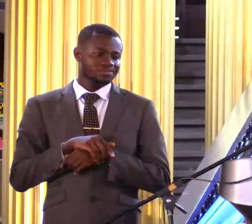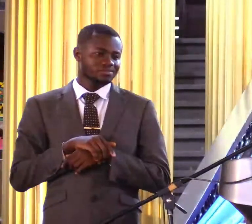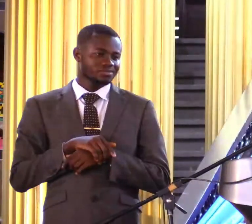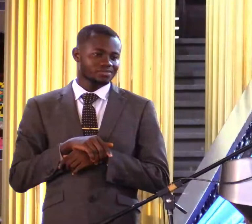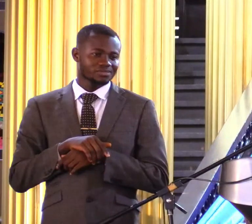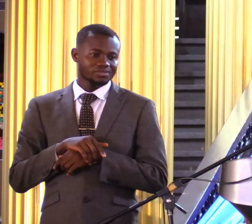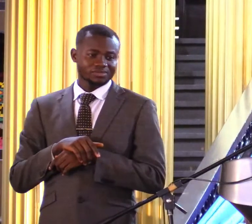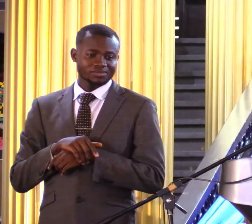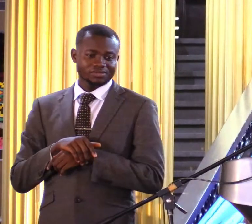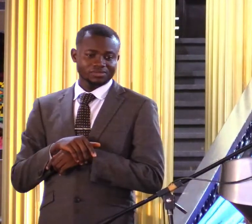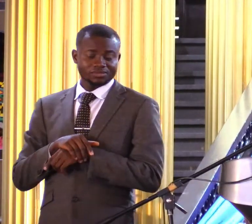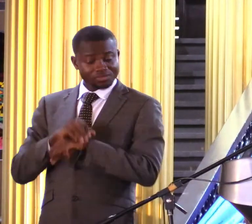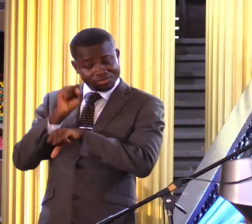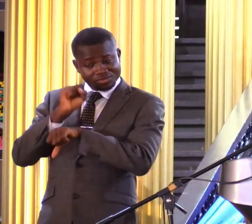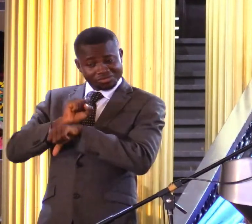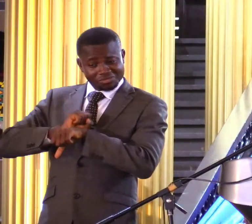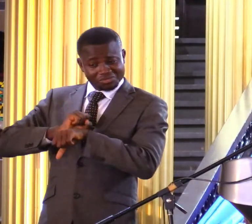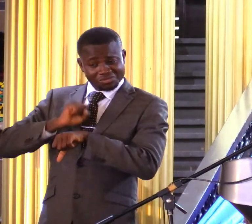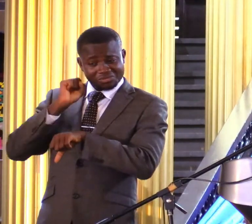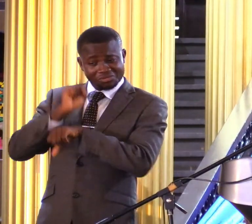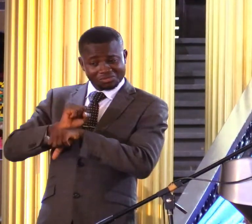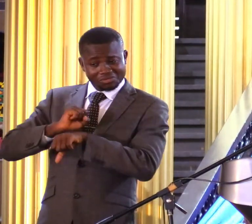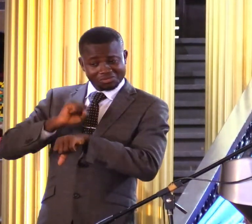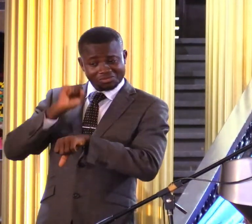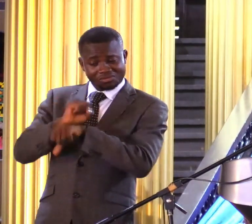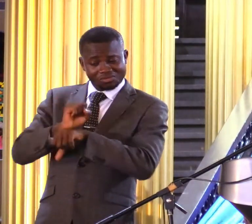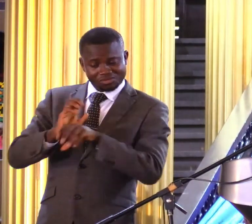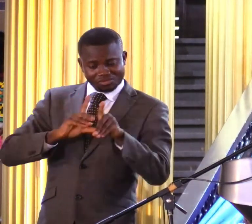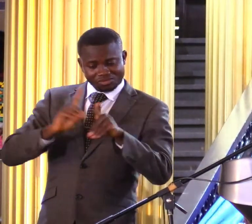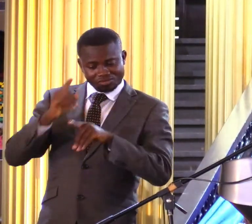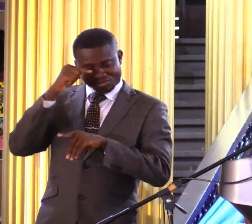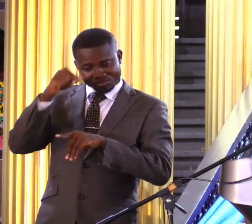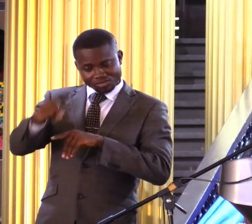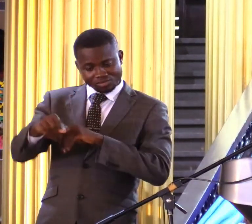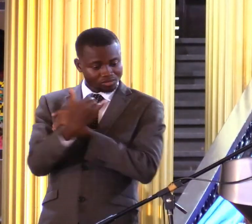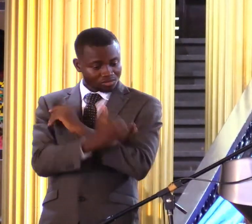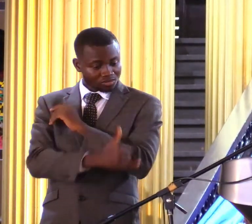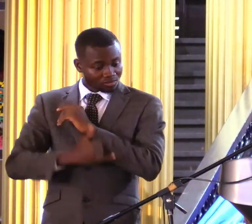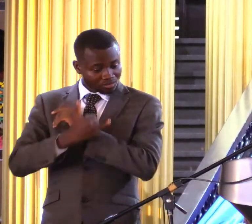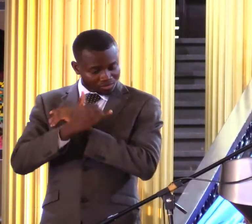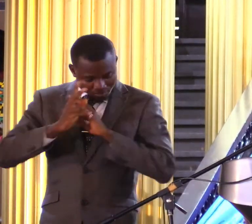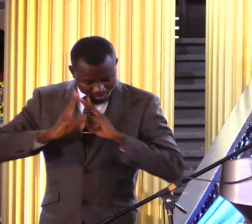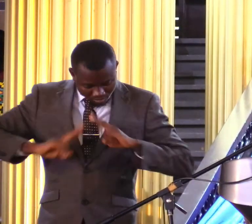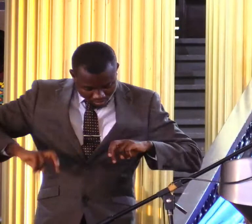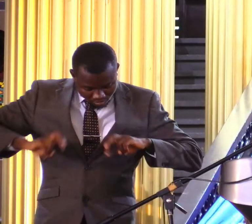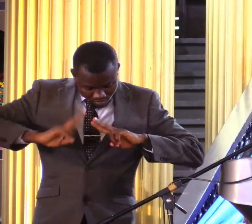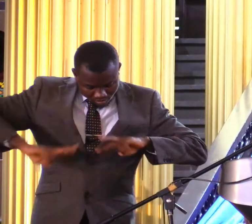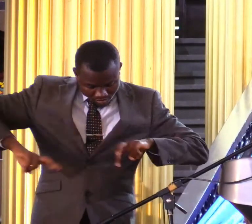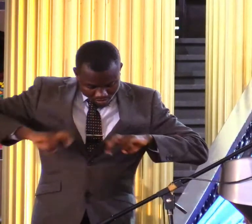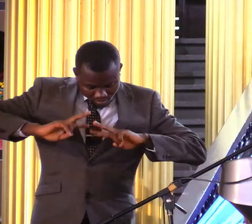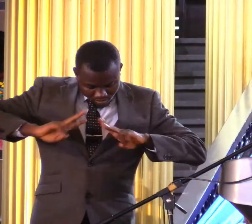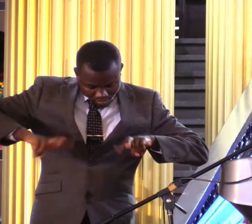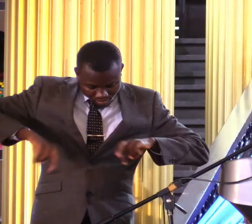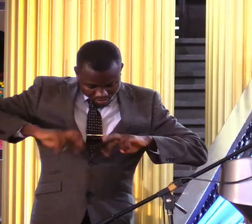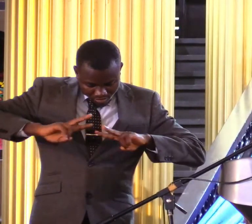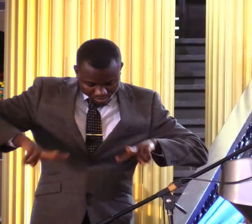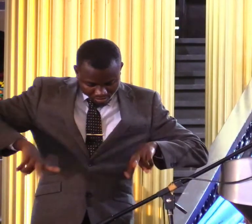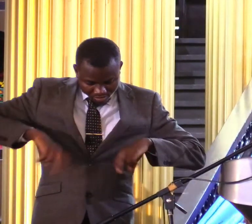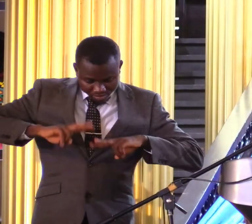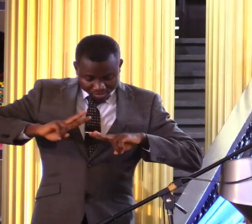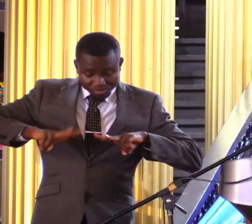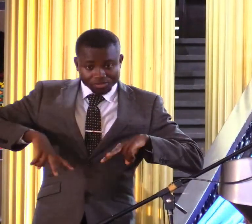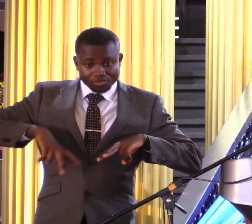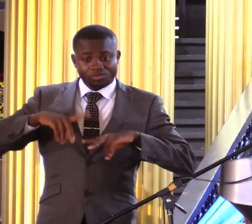adwuma pa wodi abo a wo menye Emunju shomu micha research.